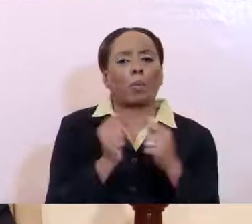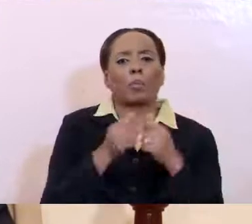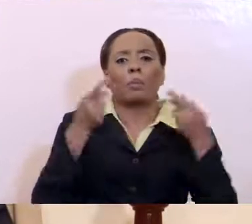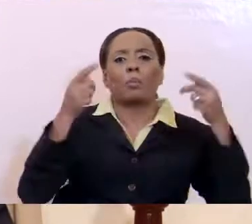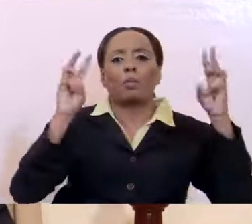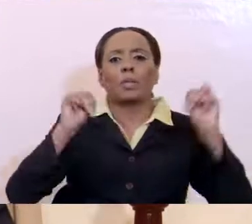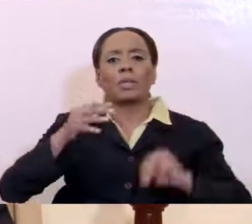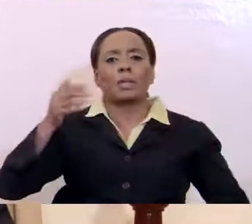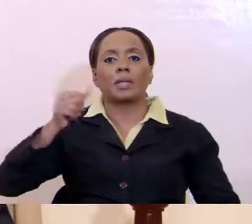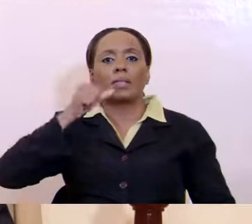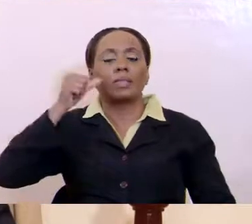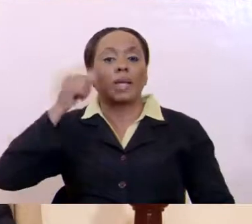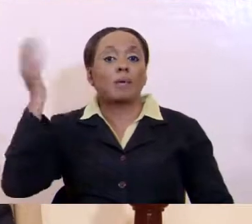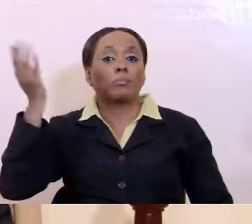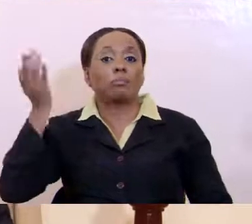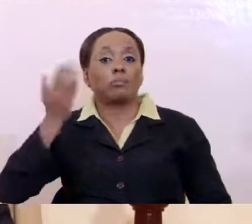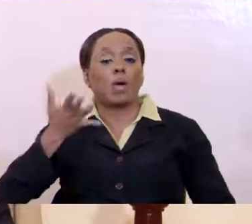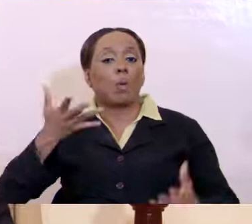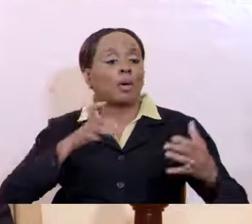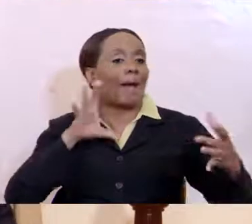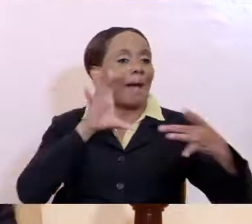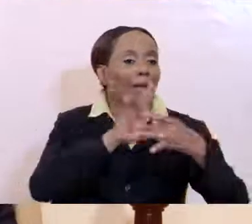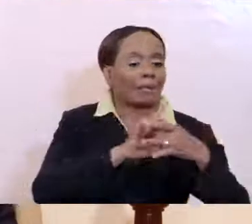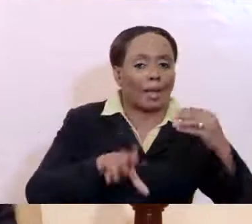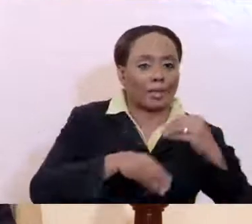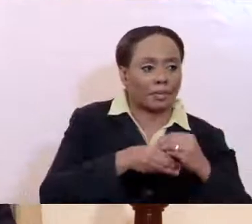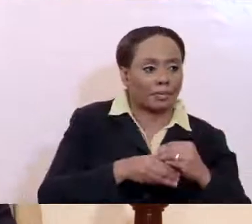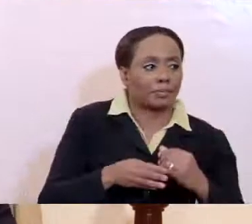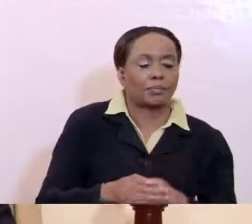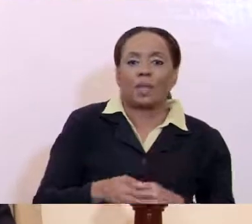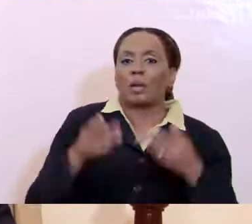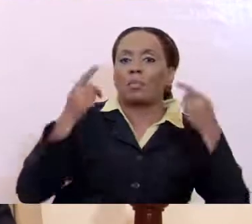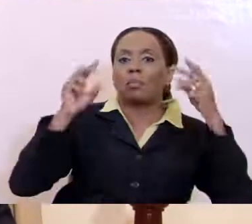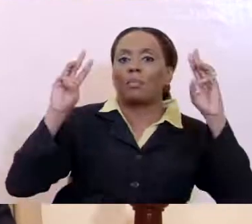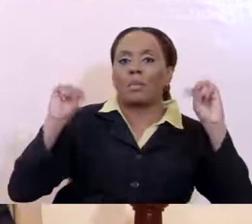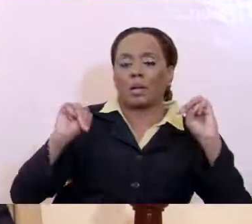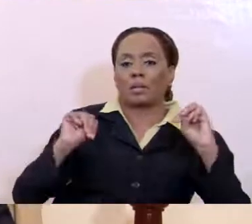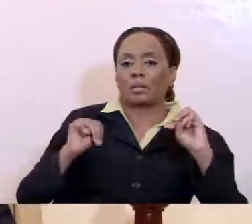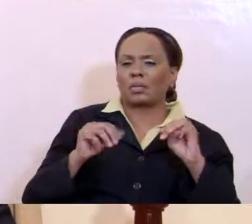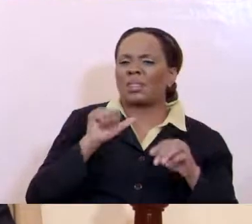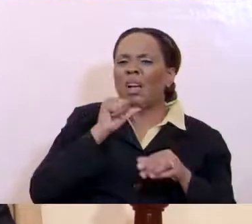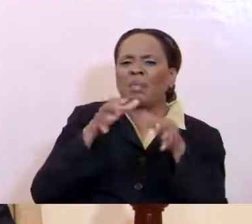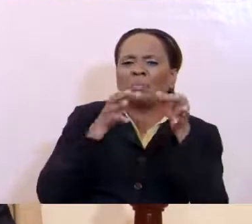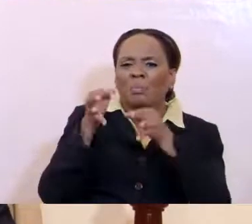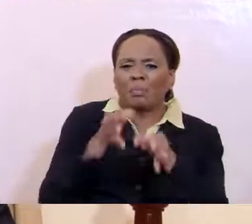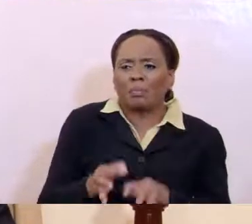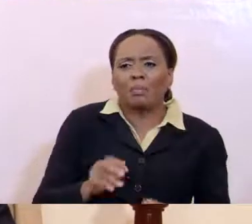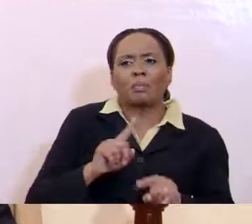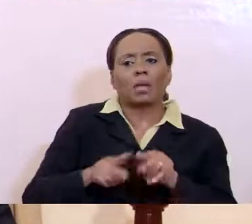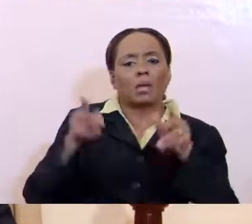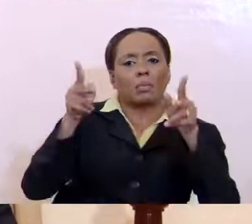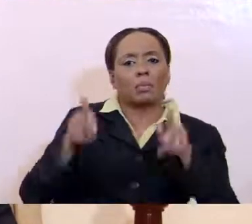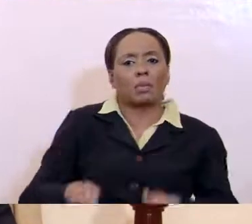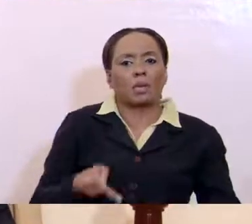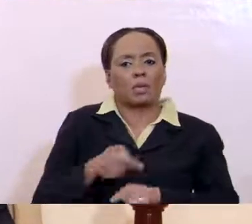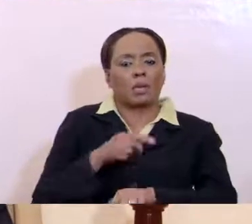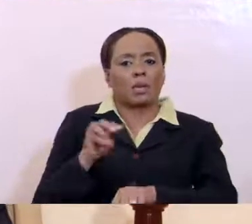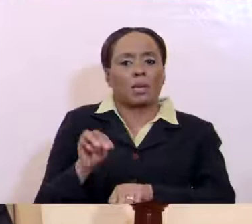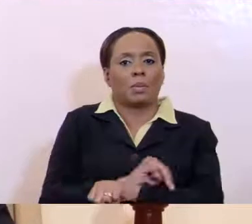talking about the overall trends. She alluded to them. She did not go into detail. She did indicate that someone from the Ministry of Health will